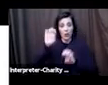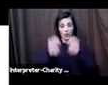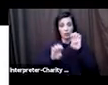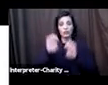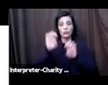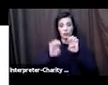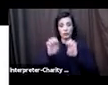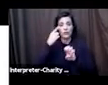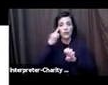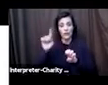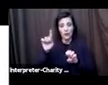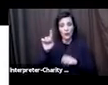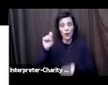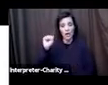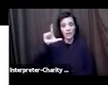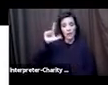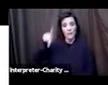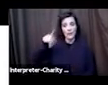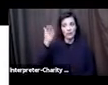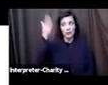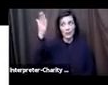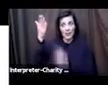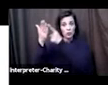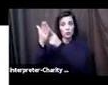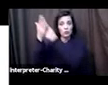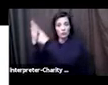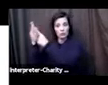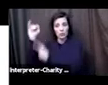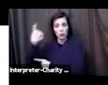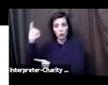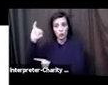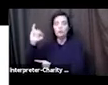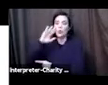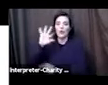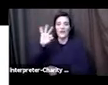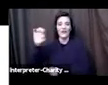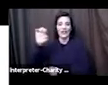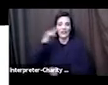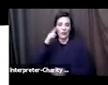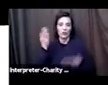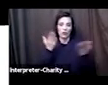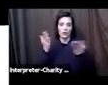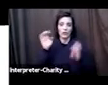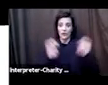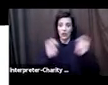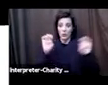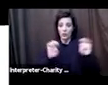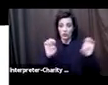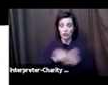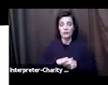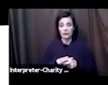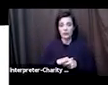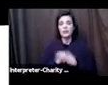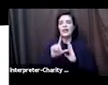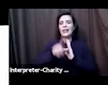Tekl SLP to submit to insurance, that's going to be a fee for service evaluation. We do have a slide later in the